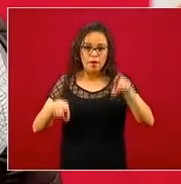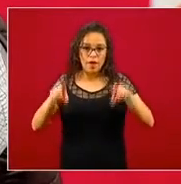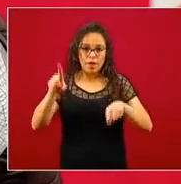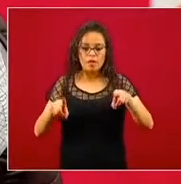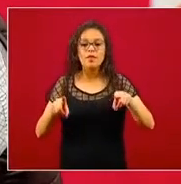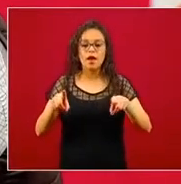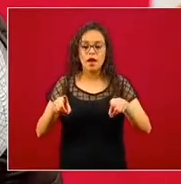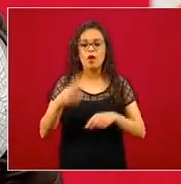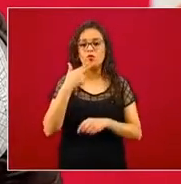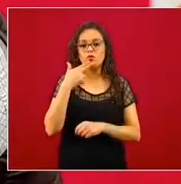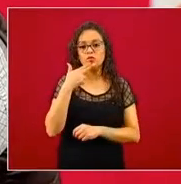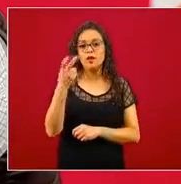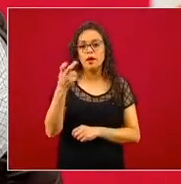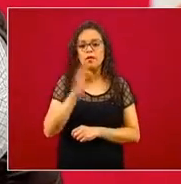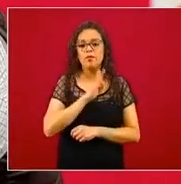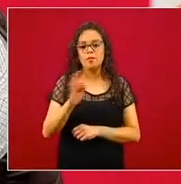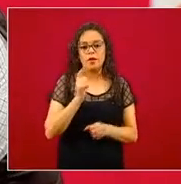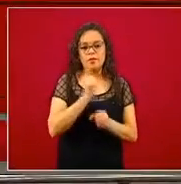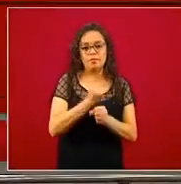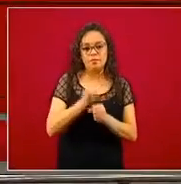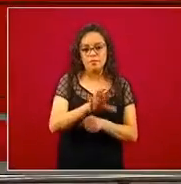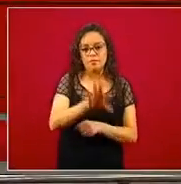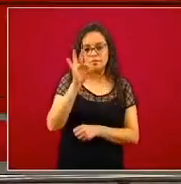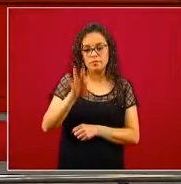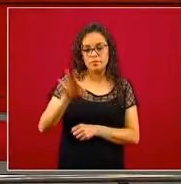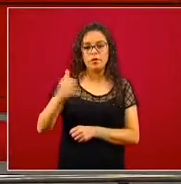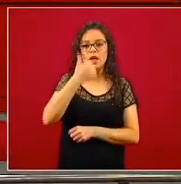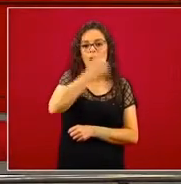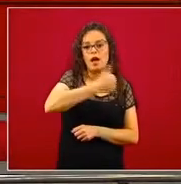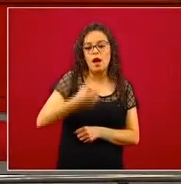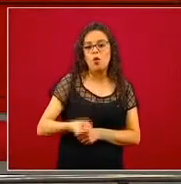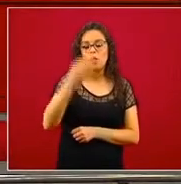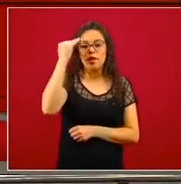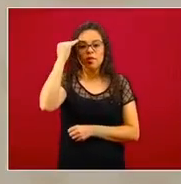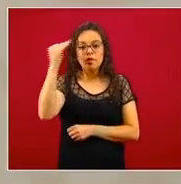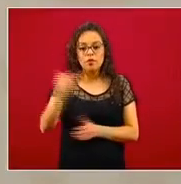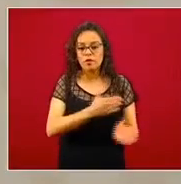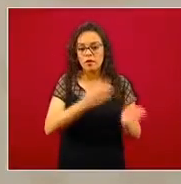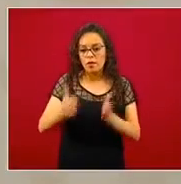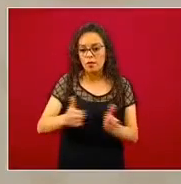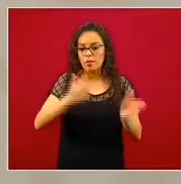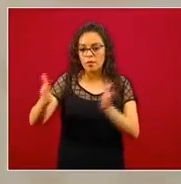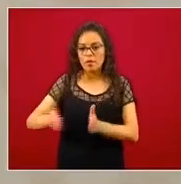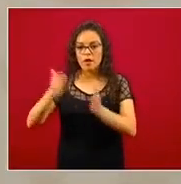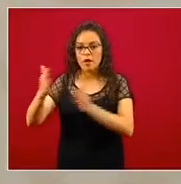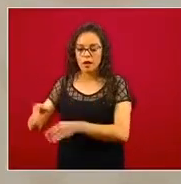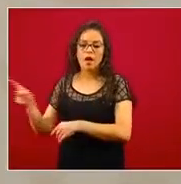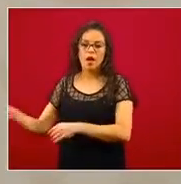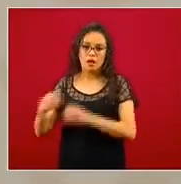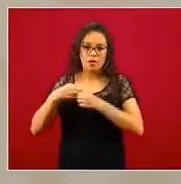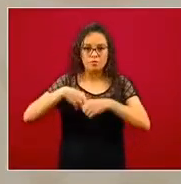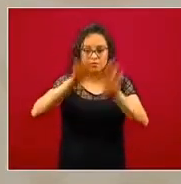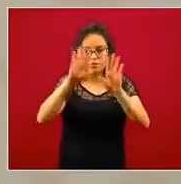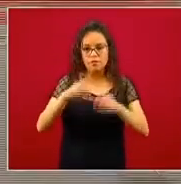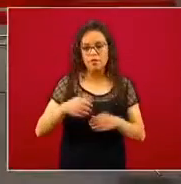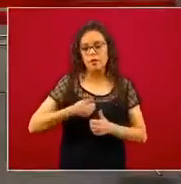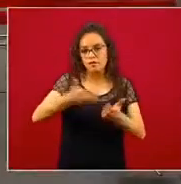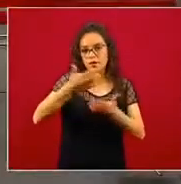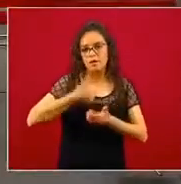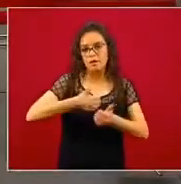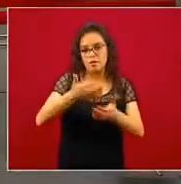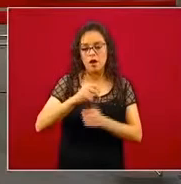excess and not going beyond their storage capacity, or because